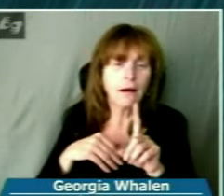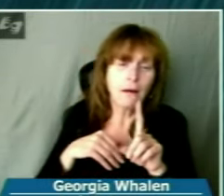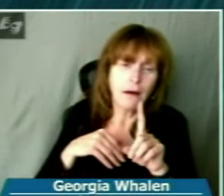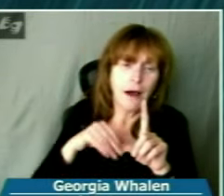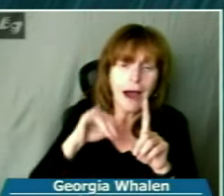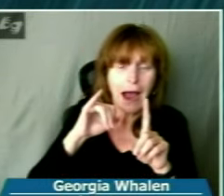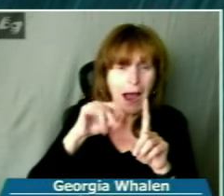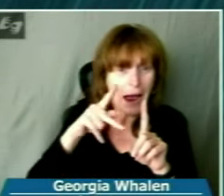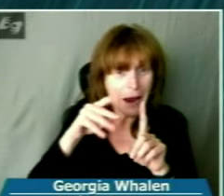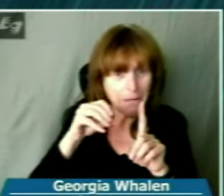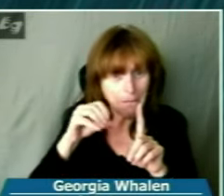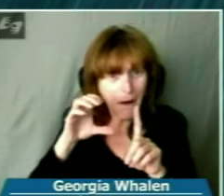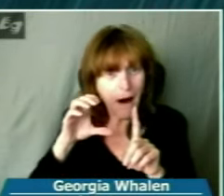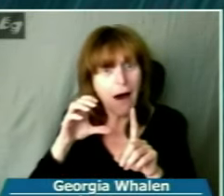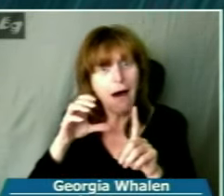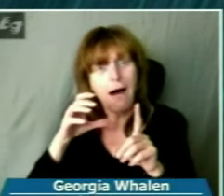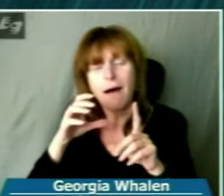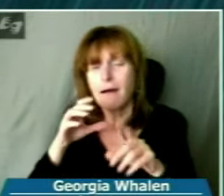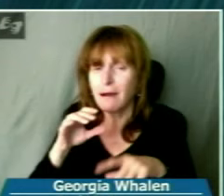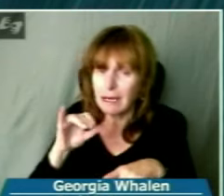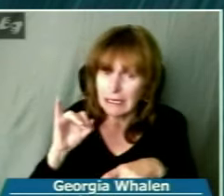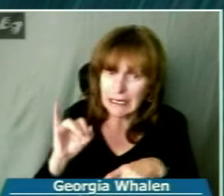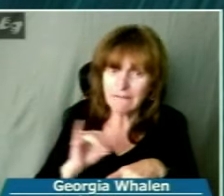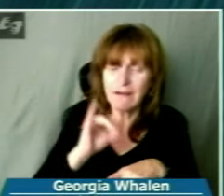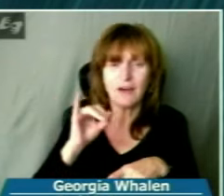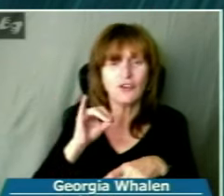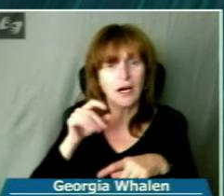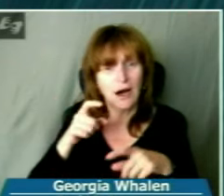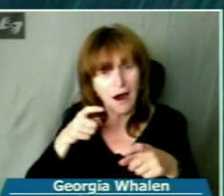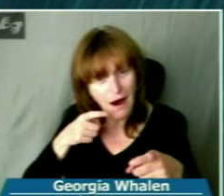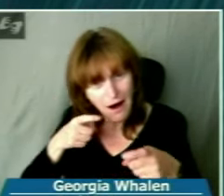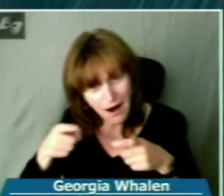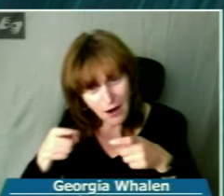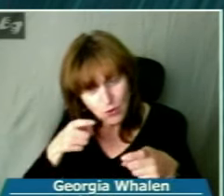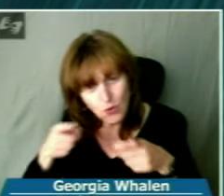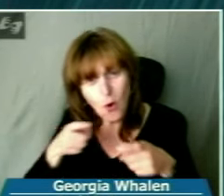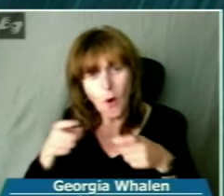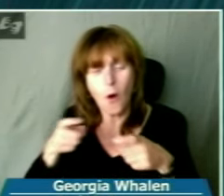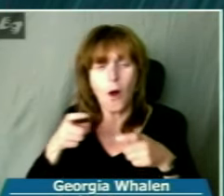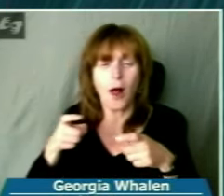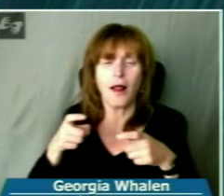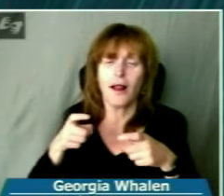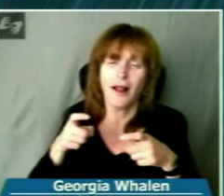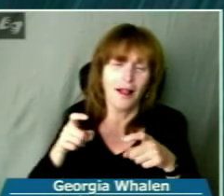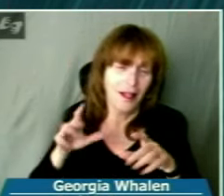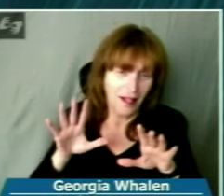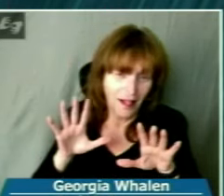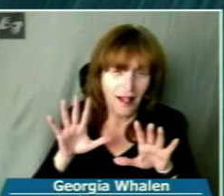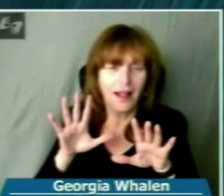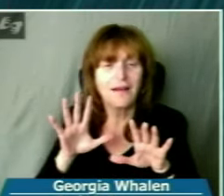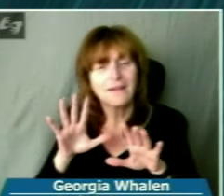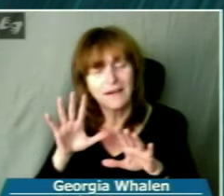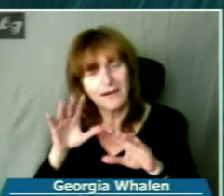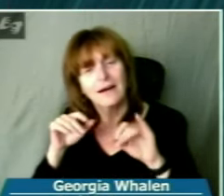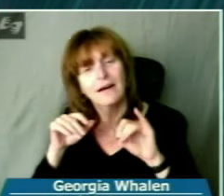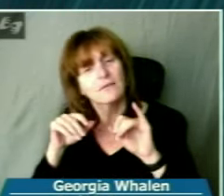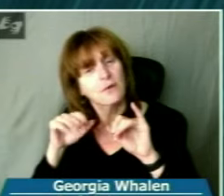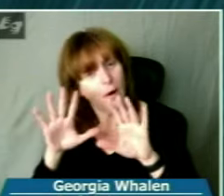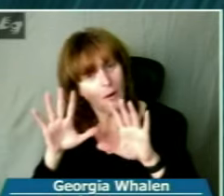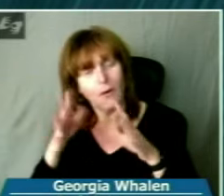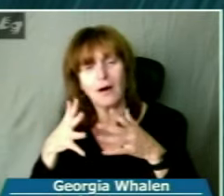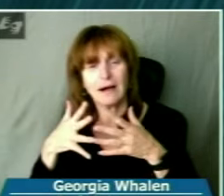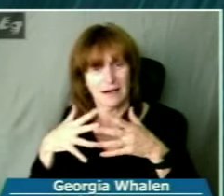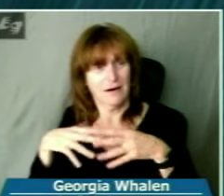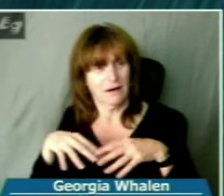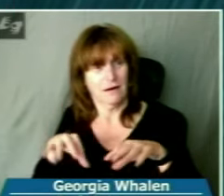Elizabeth, I've listened a lot to that. But, all joking aside, it is the fundamental thing we need to get right